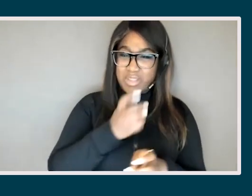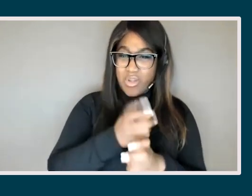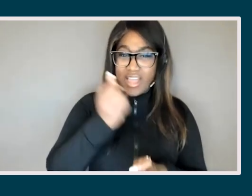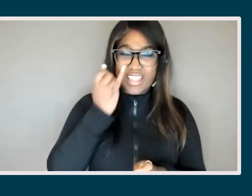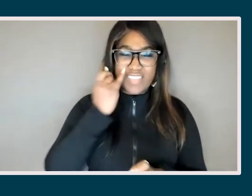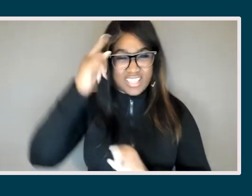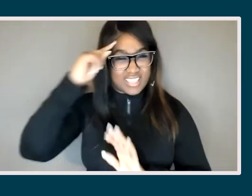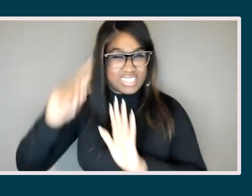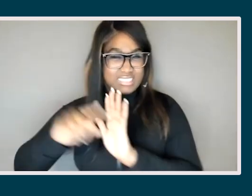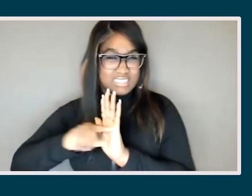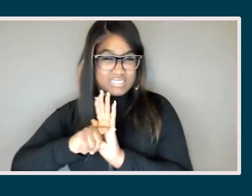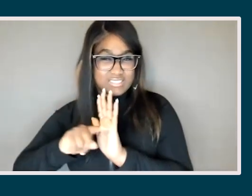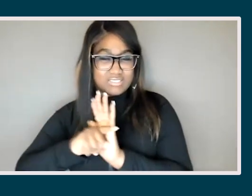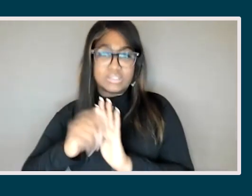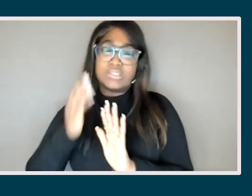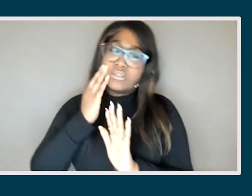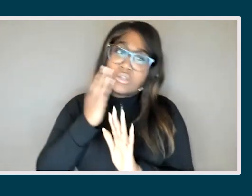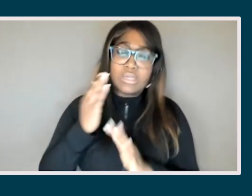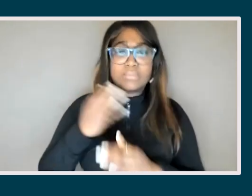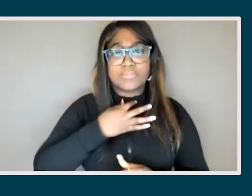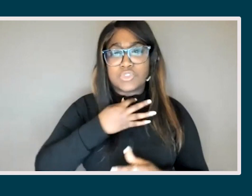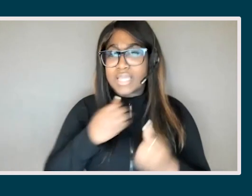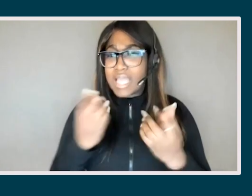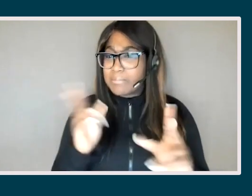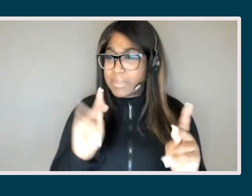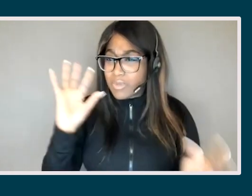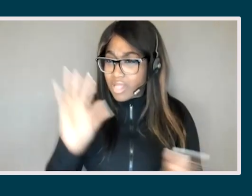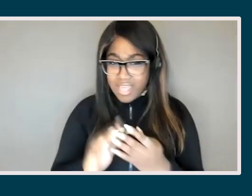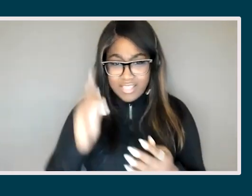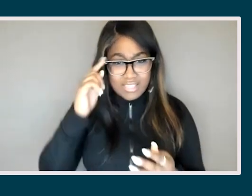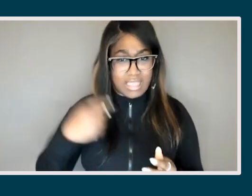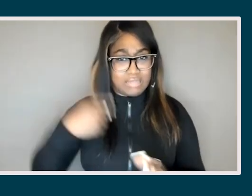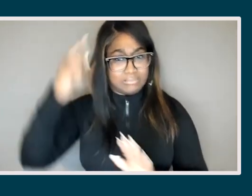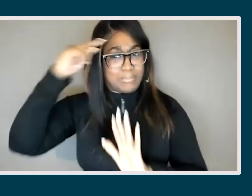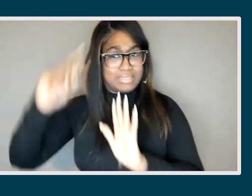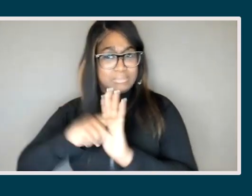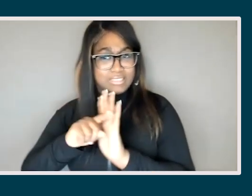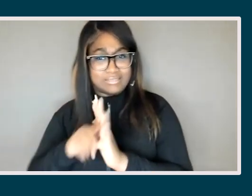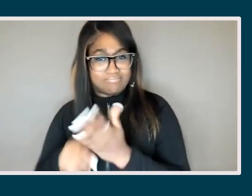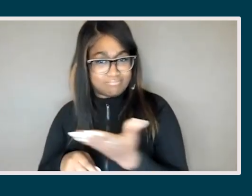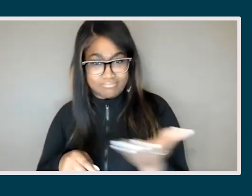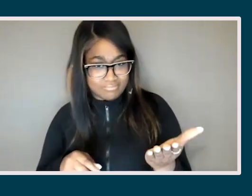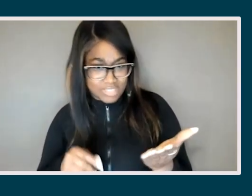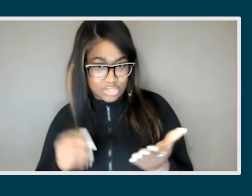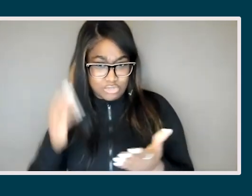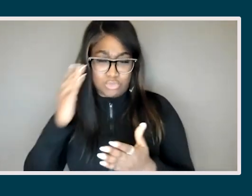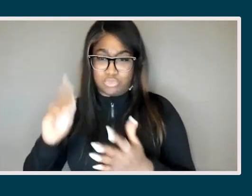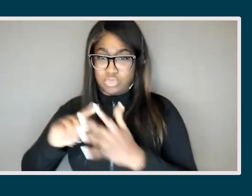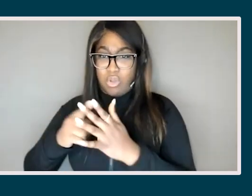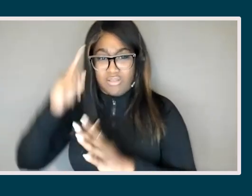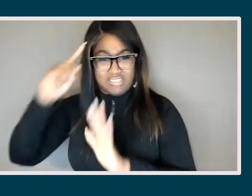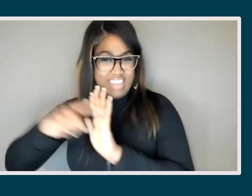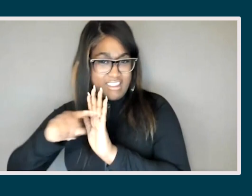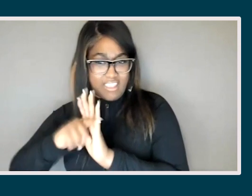I'm curious how many people here today actually would say, oh, I'm a pessimist. I start from negativity and it can